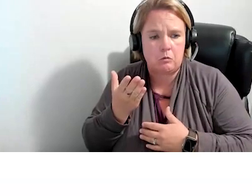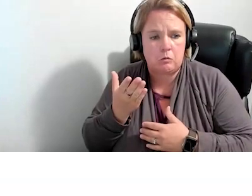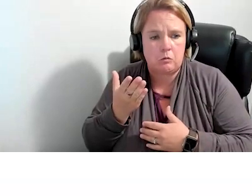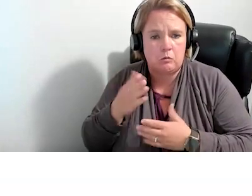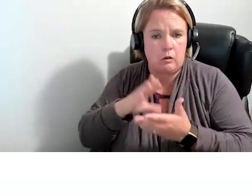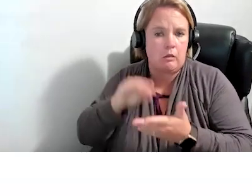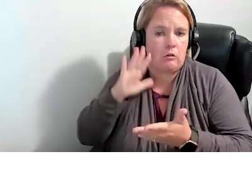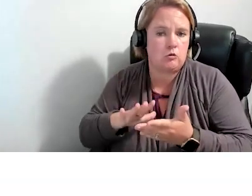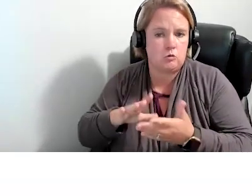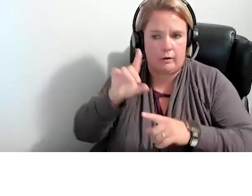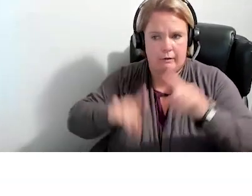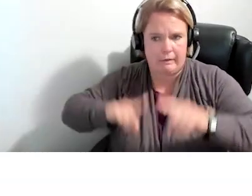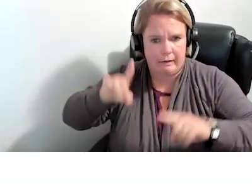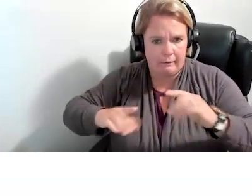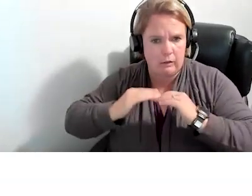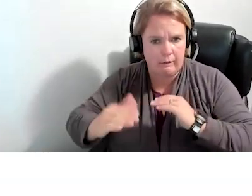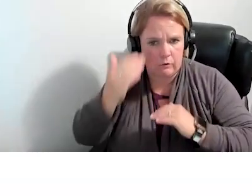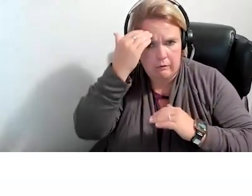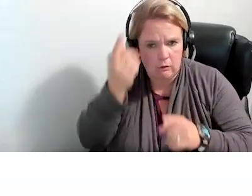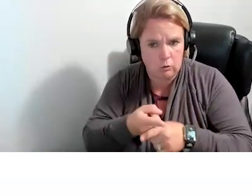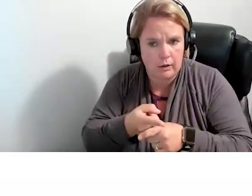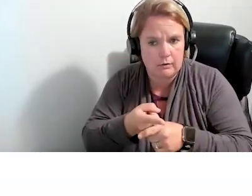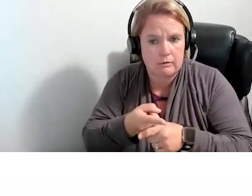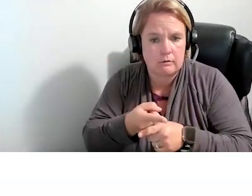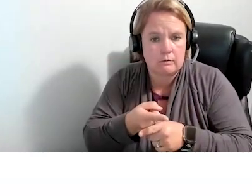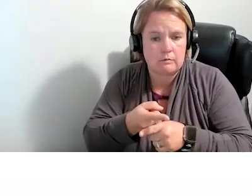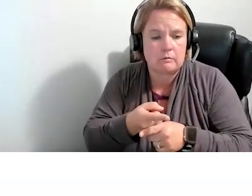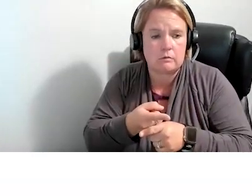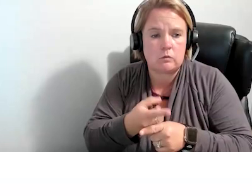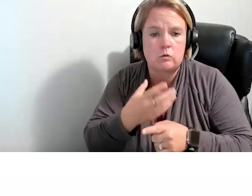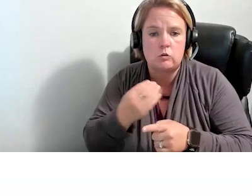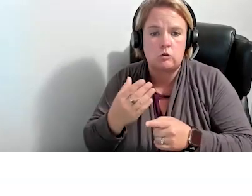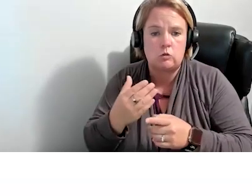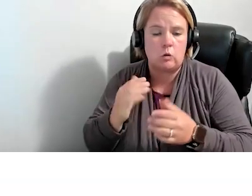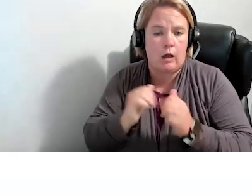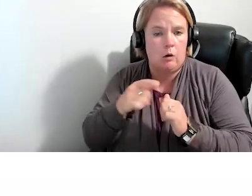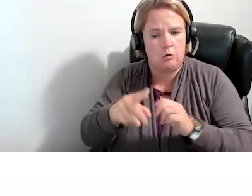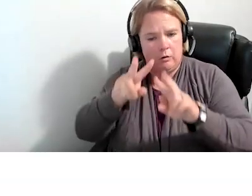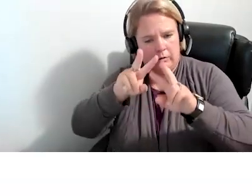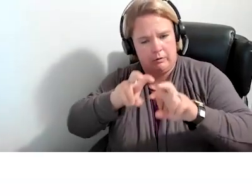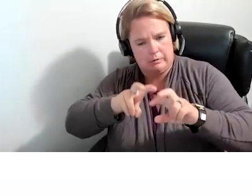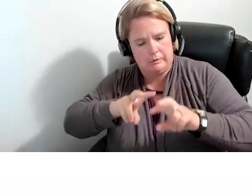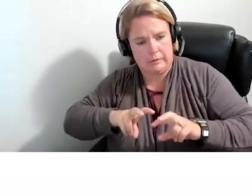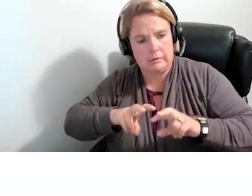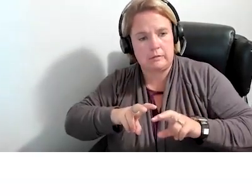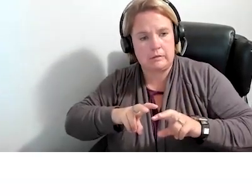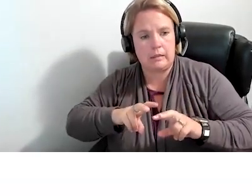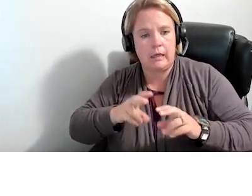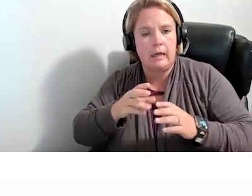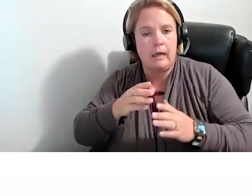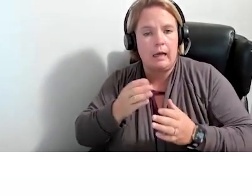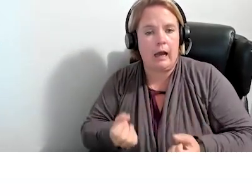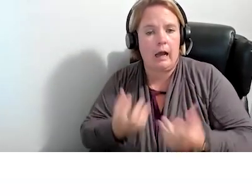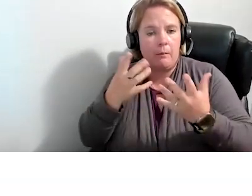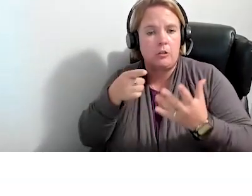all come in at different levels, right? So one of the ways you're going to get to assess students in this sense is how well did